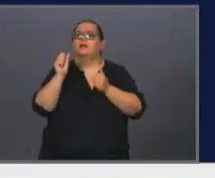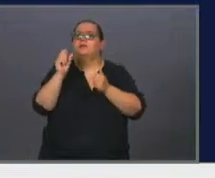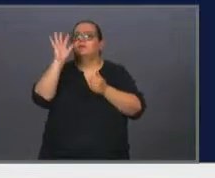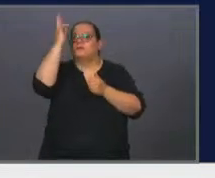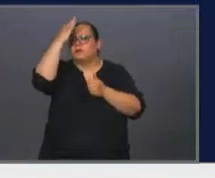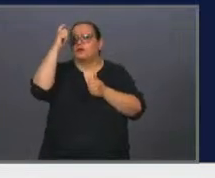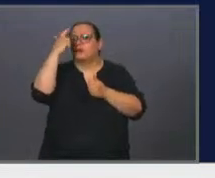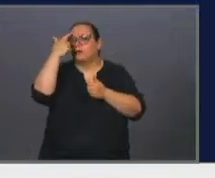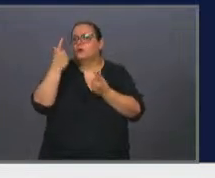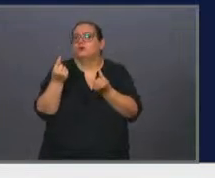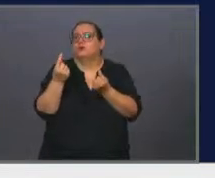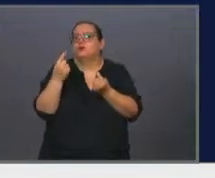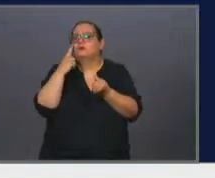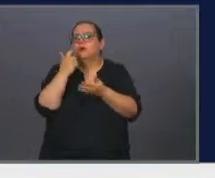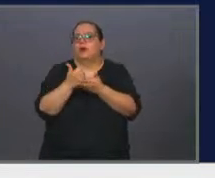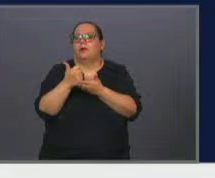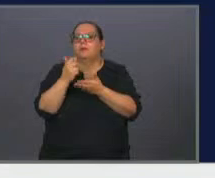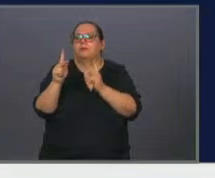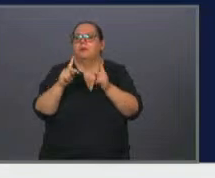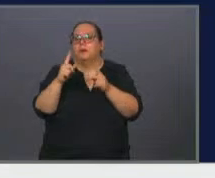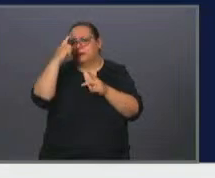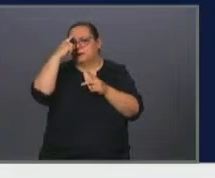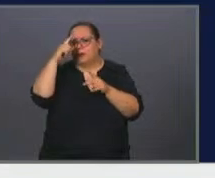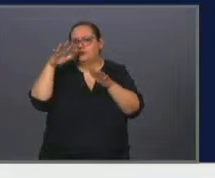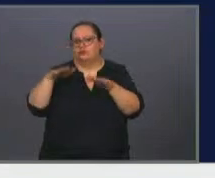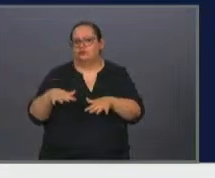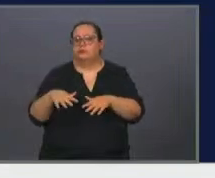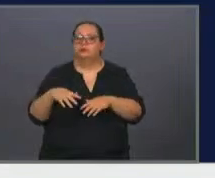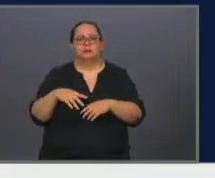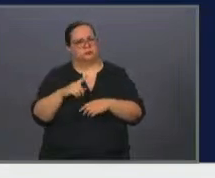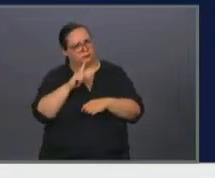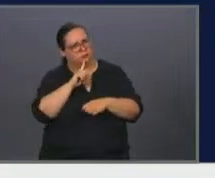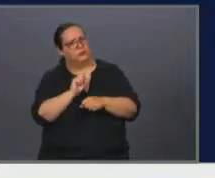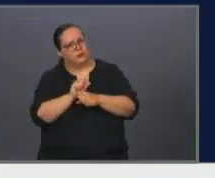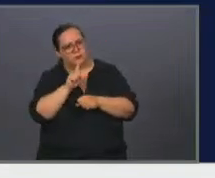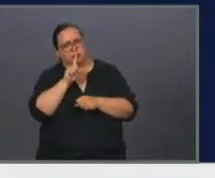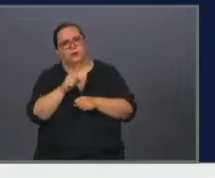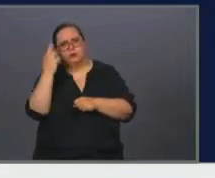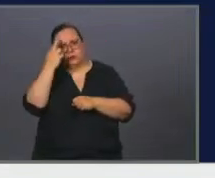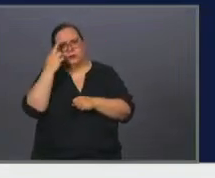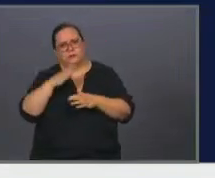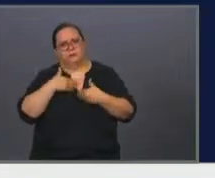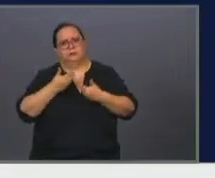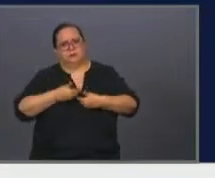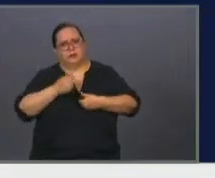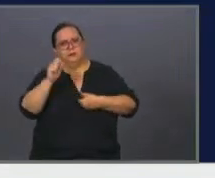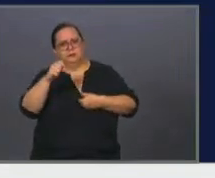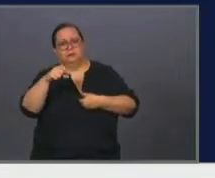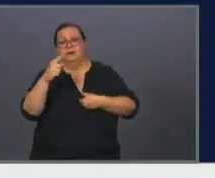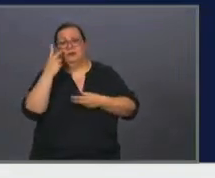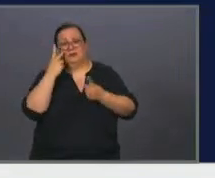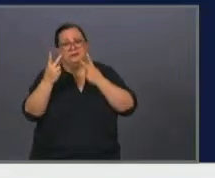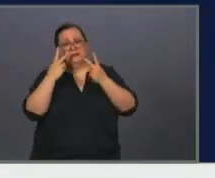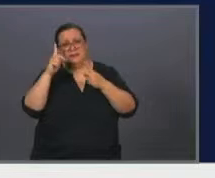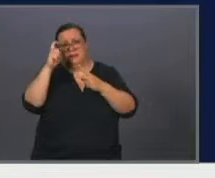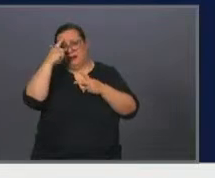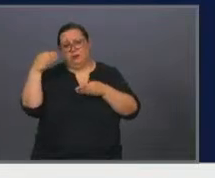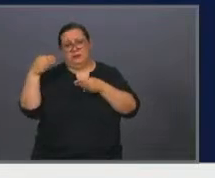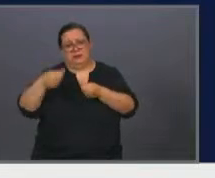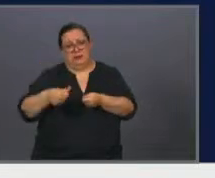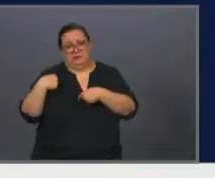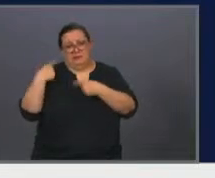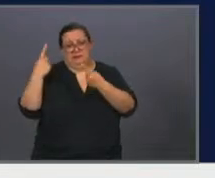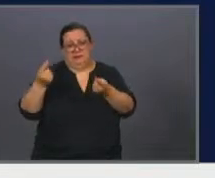help put people's minds at ease? Yeah, there's absolutely a reason to be upset. We've seen an enormous amount of government spending just over the last 18 months that has directly